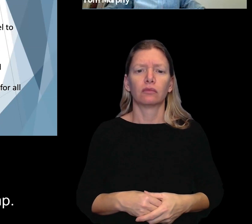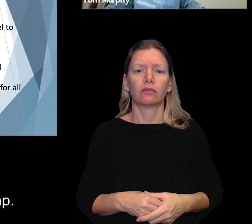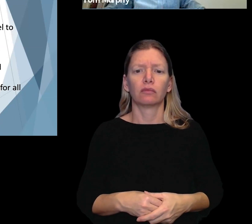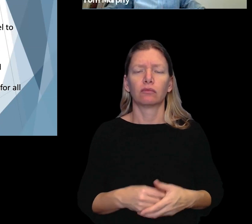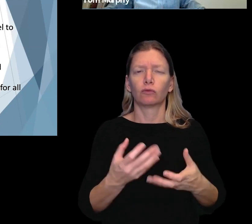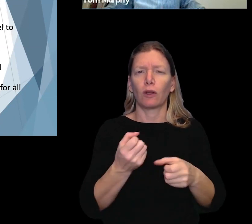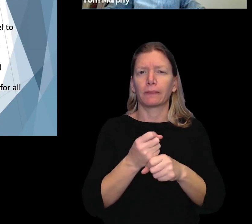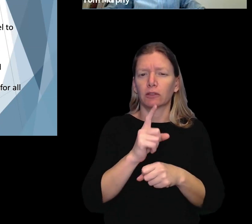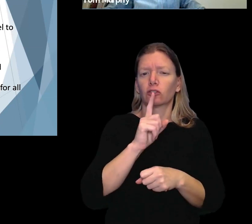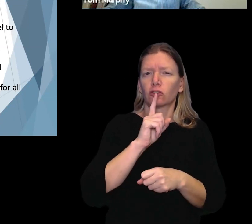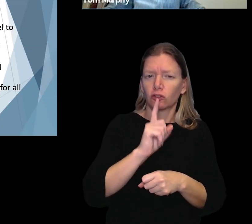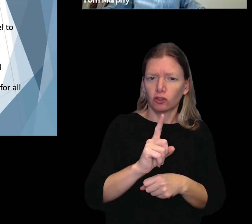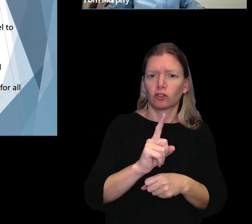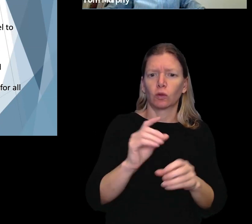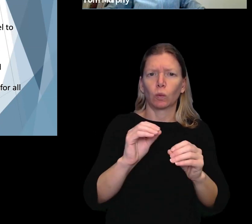getting up the ramp.